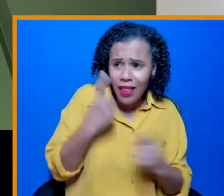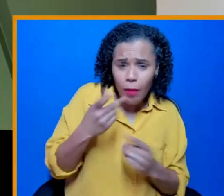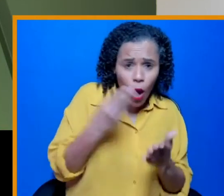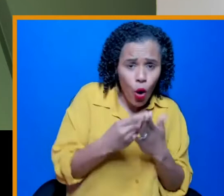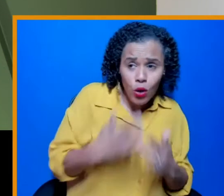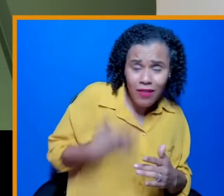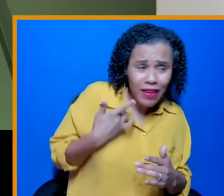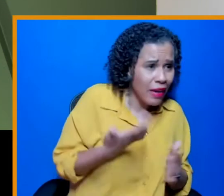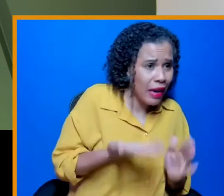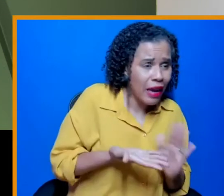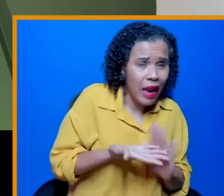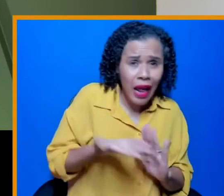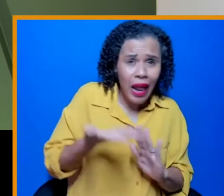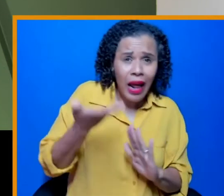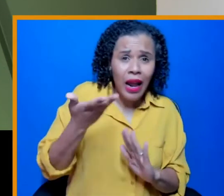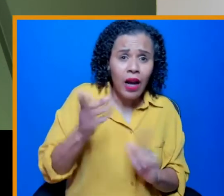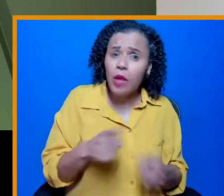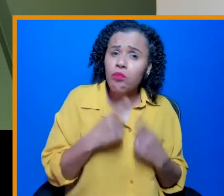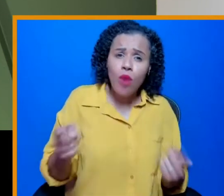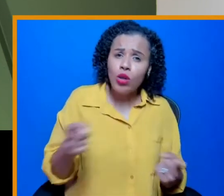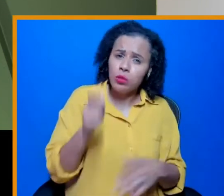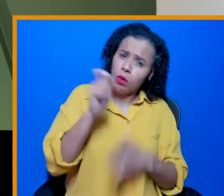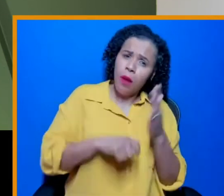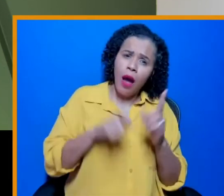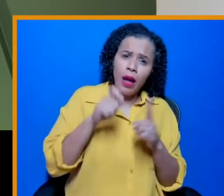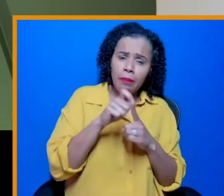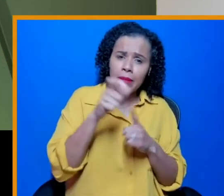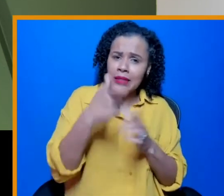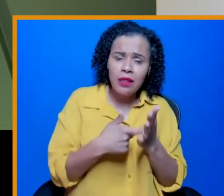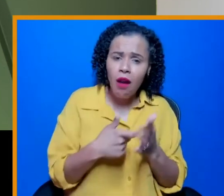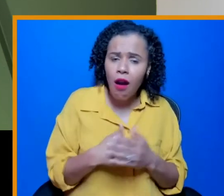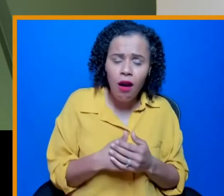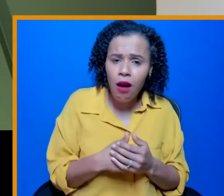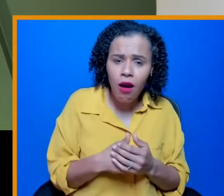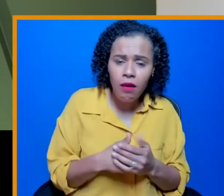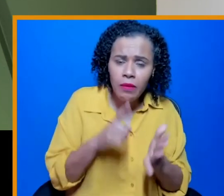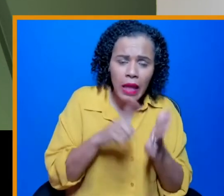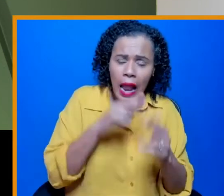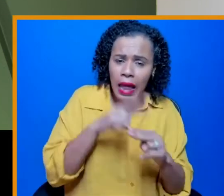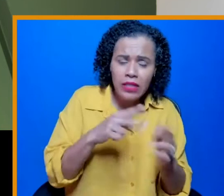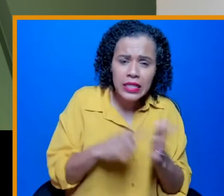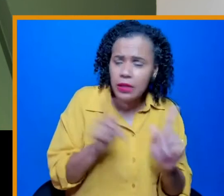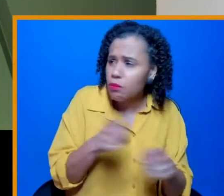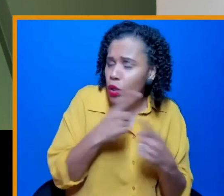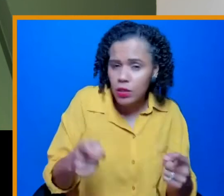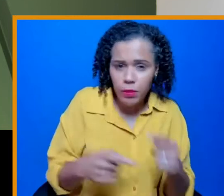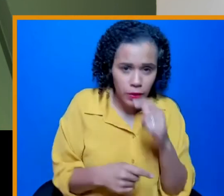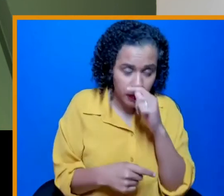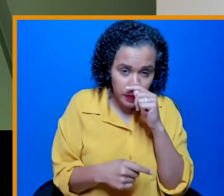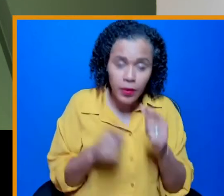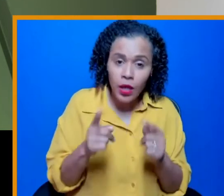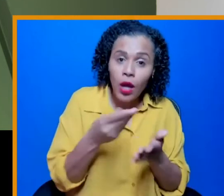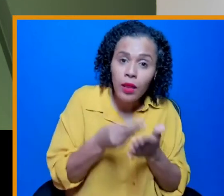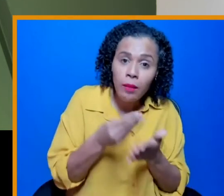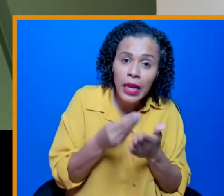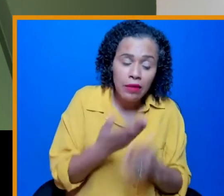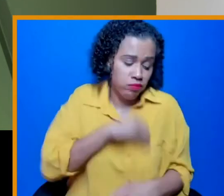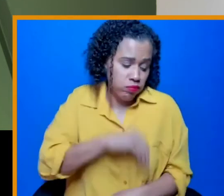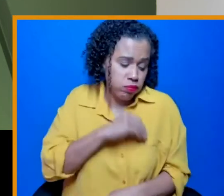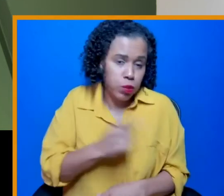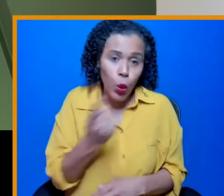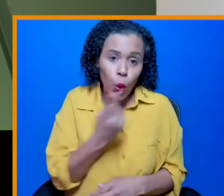the cost too much. It's even more unpalatable that this money is going into the pockets of Tory friends.